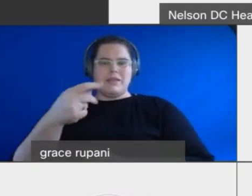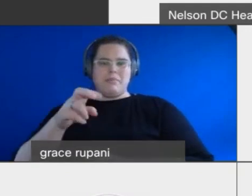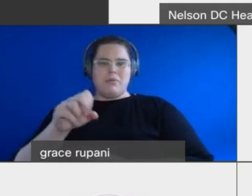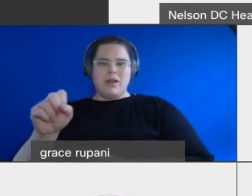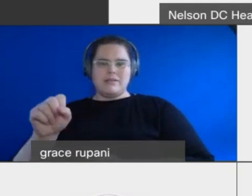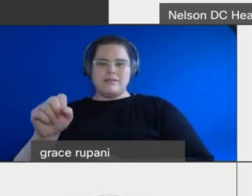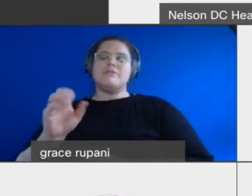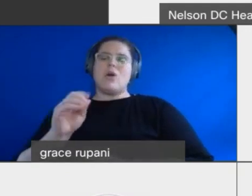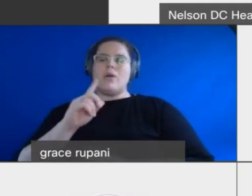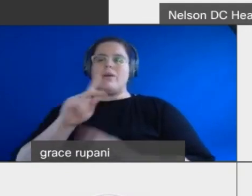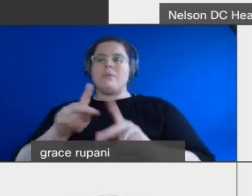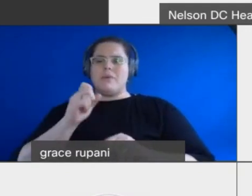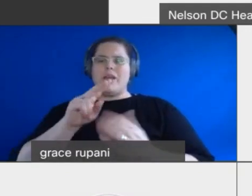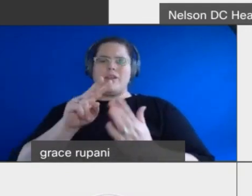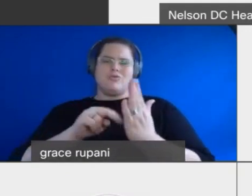these responses.